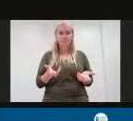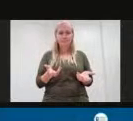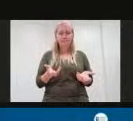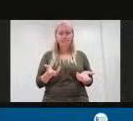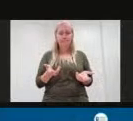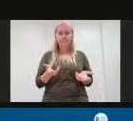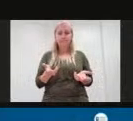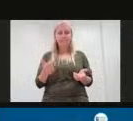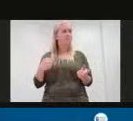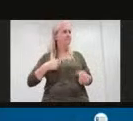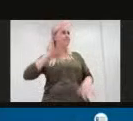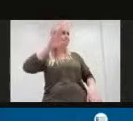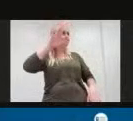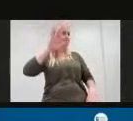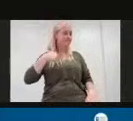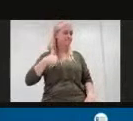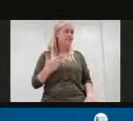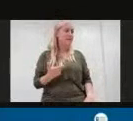I'll jump in.